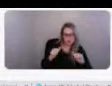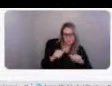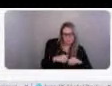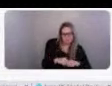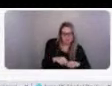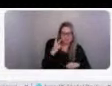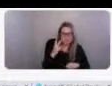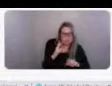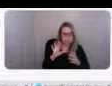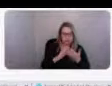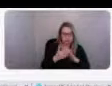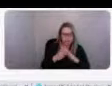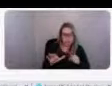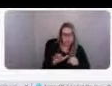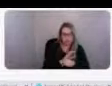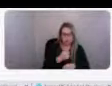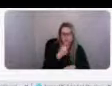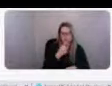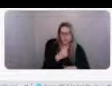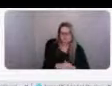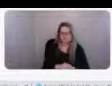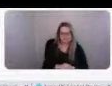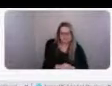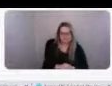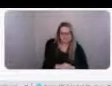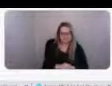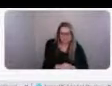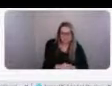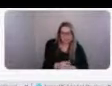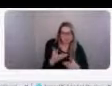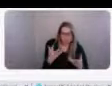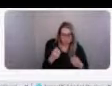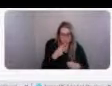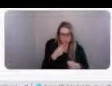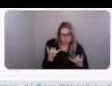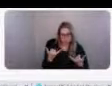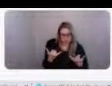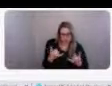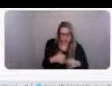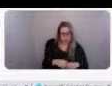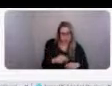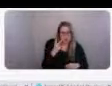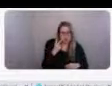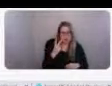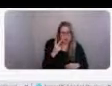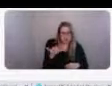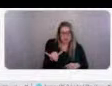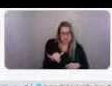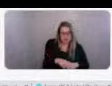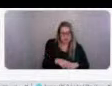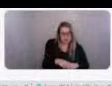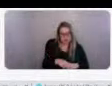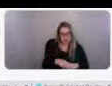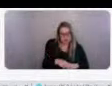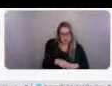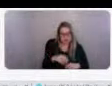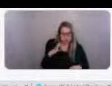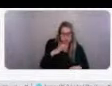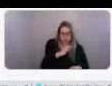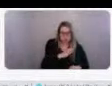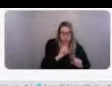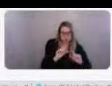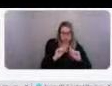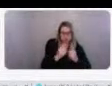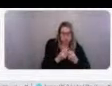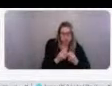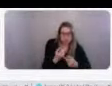community as a whole has to say so i simply want to say that right now i see that um congressional district